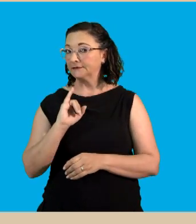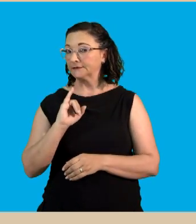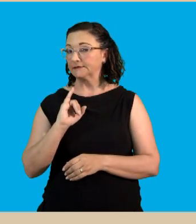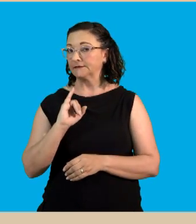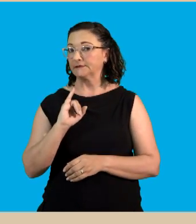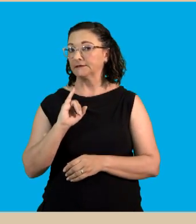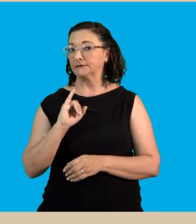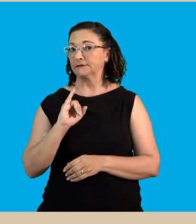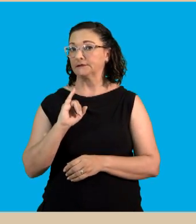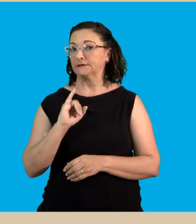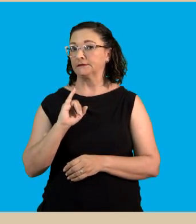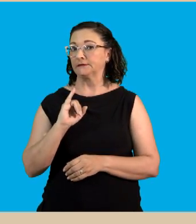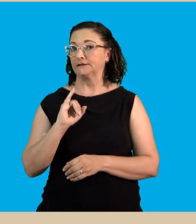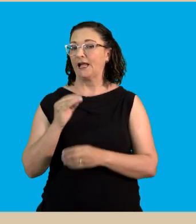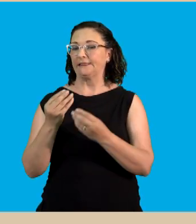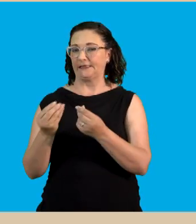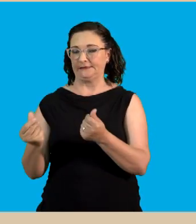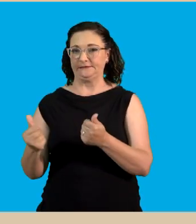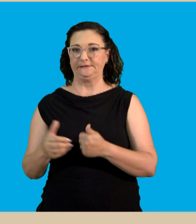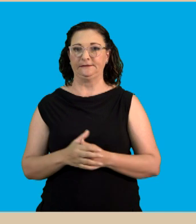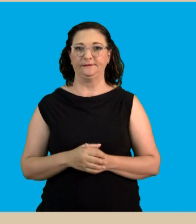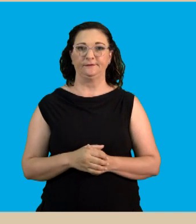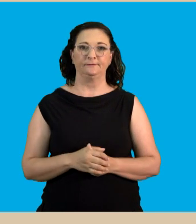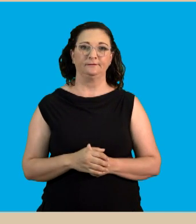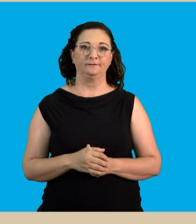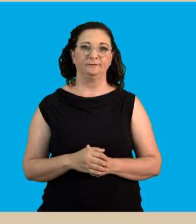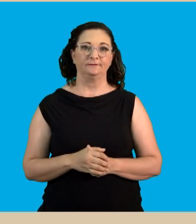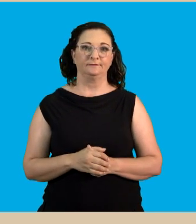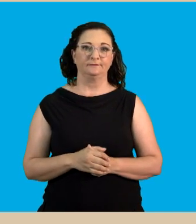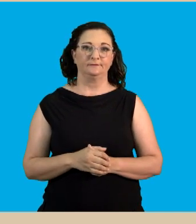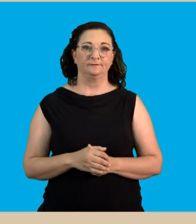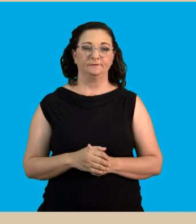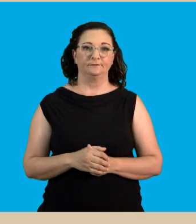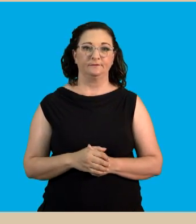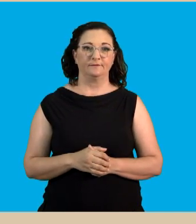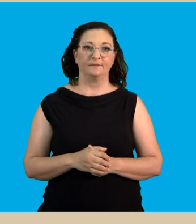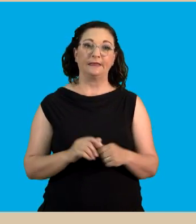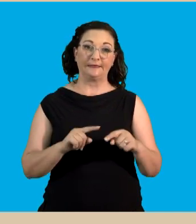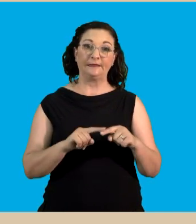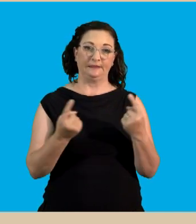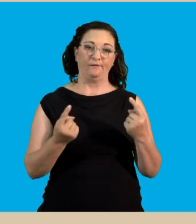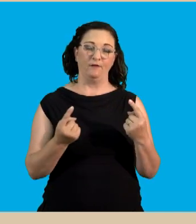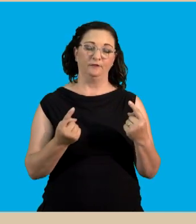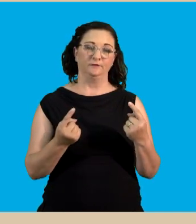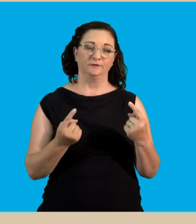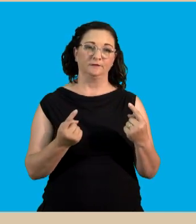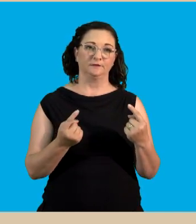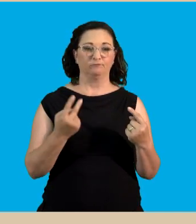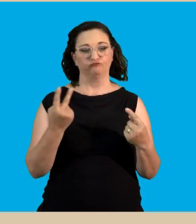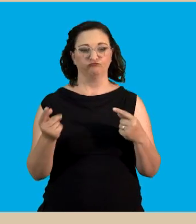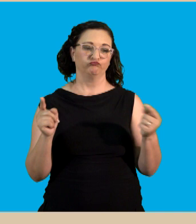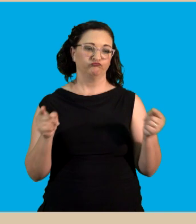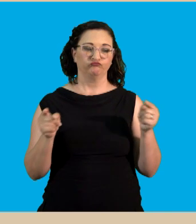and, okay, let's remove that, ice and dust. Okay, so that is the difference between